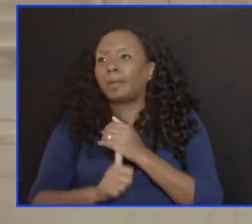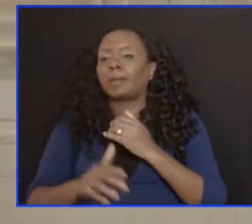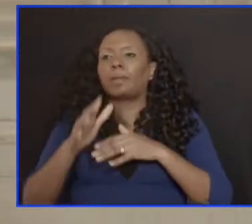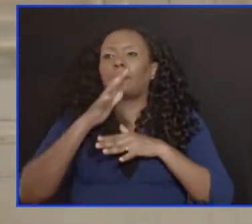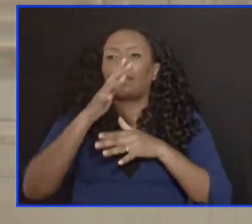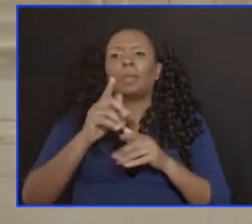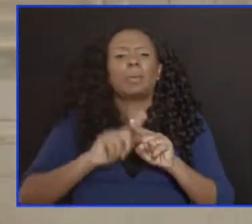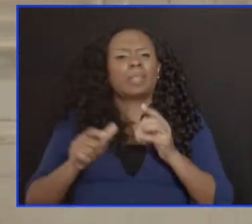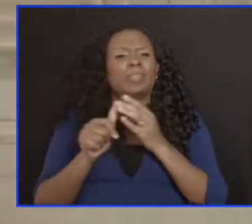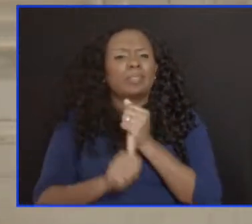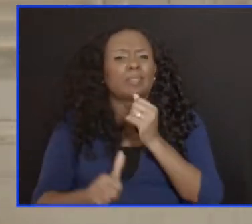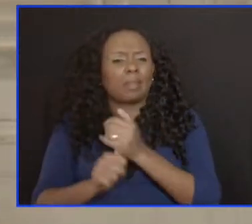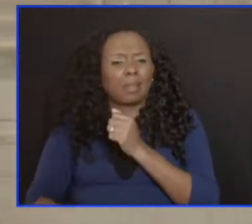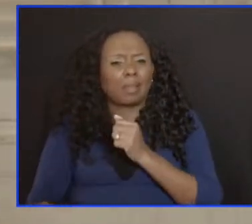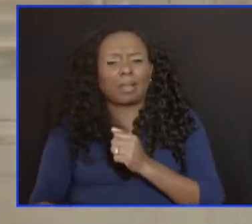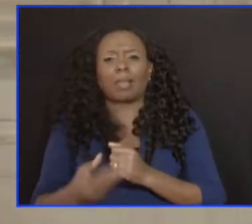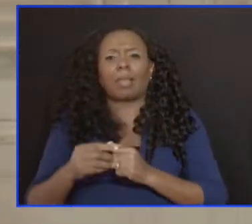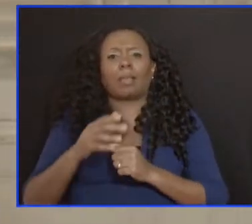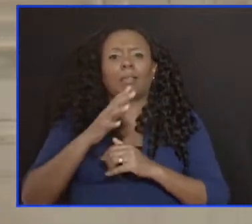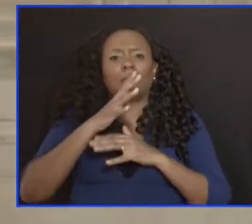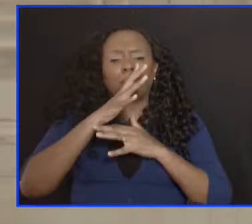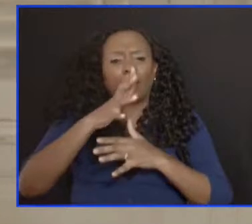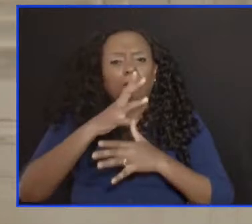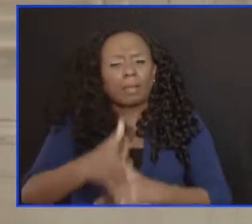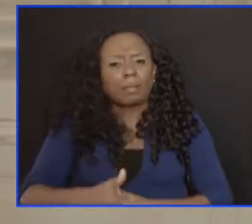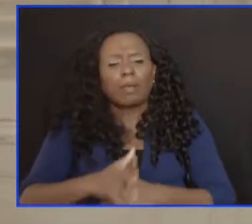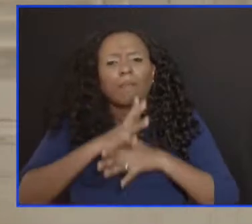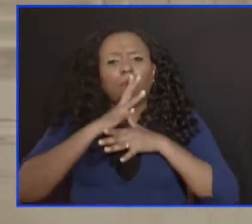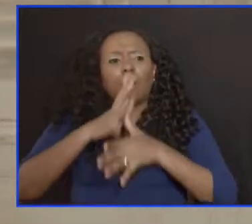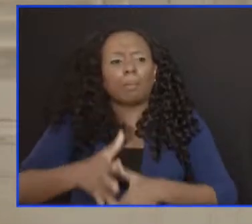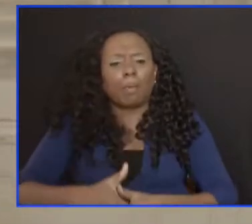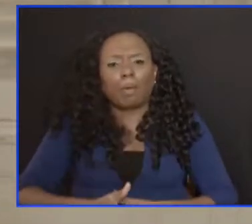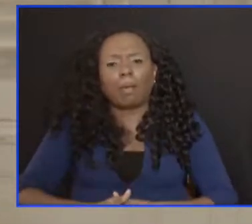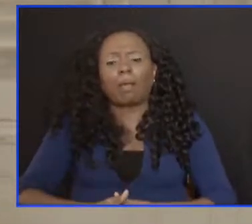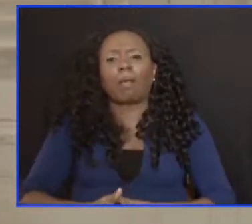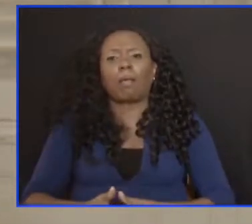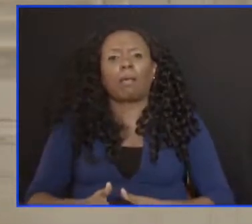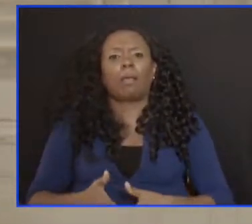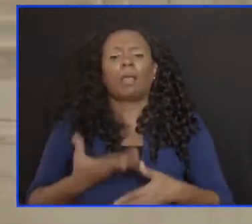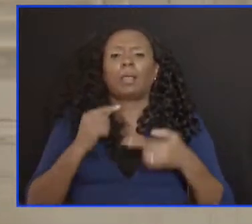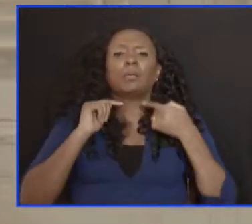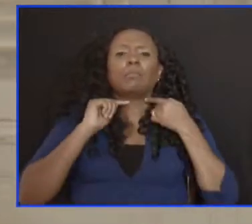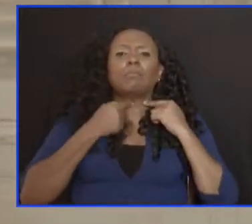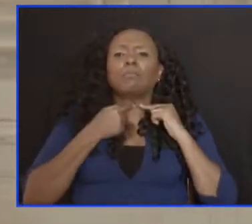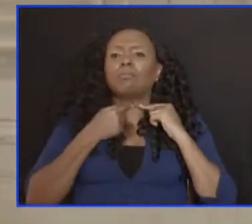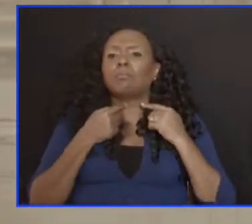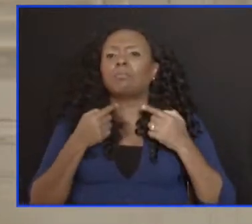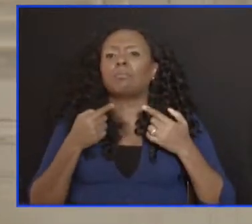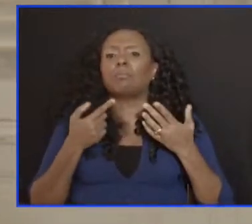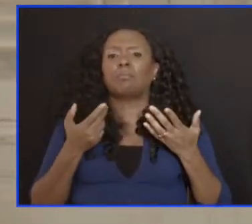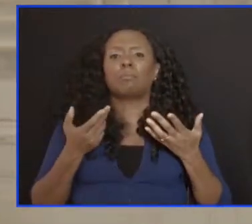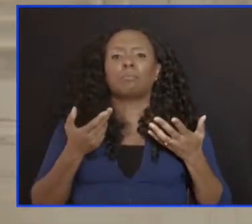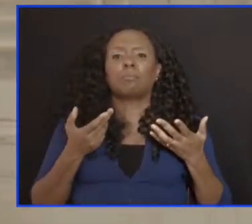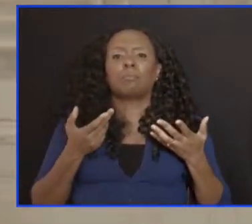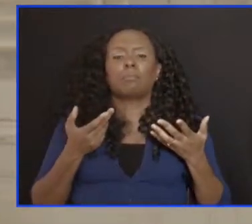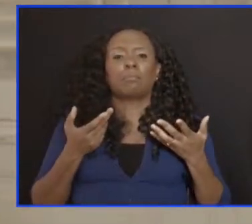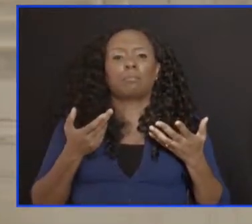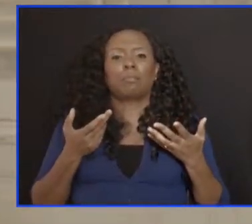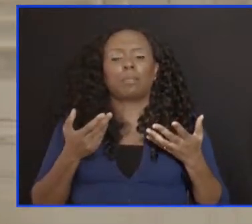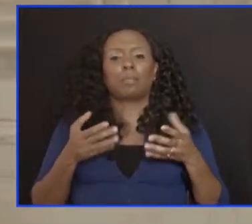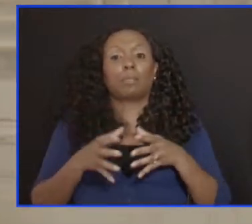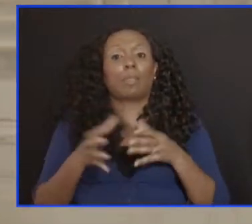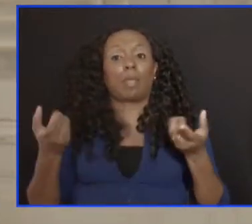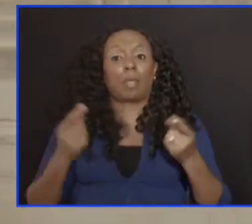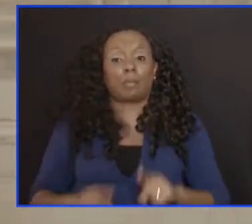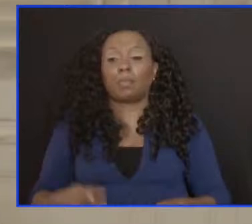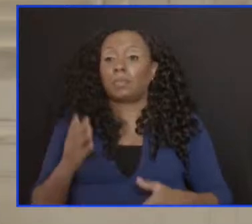But diarrhea and vomiting still, for the home isolation group, and sore throat, still remains the most common form of presentation.